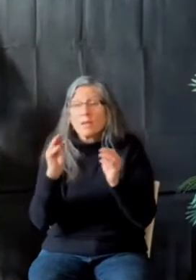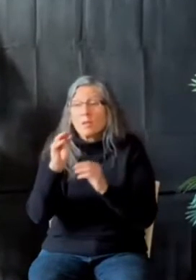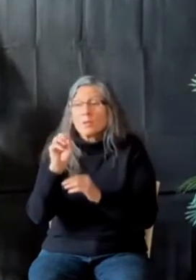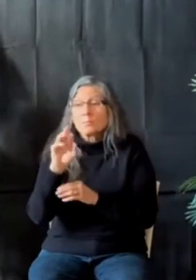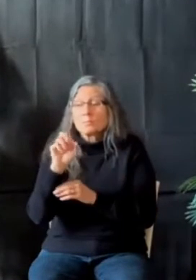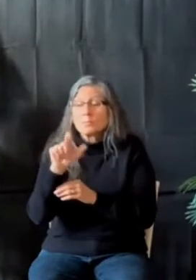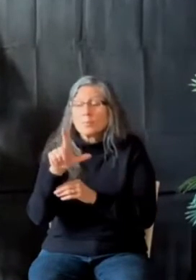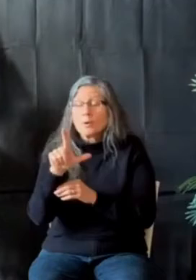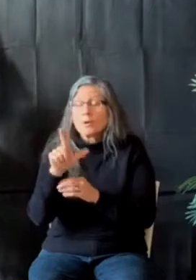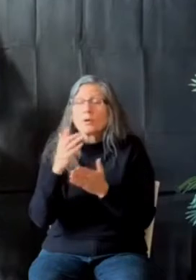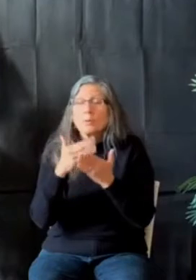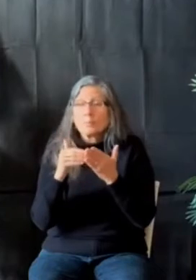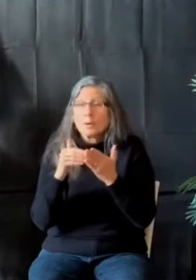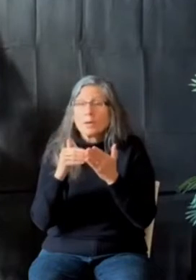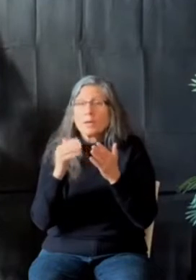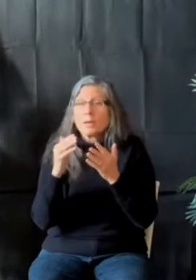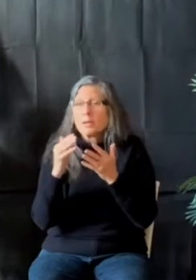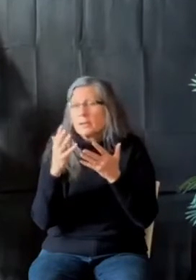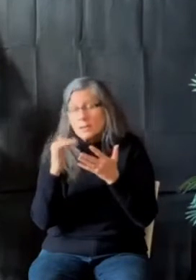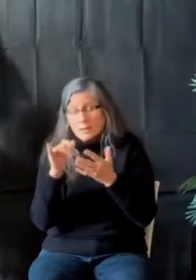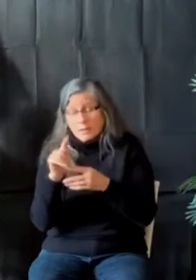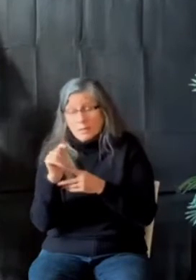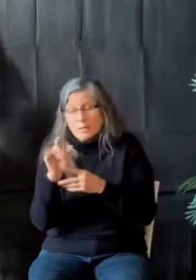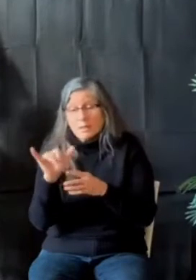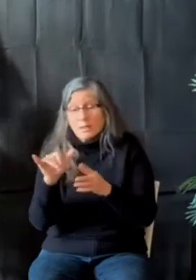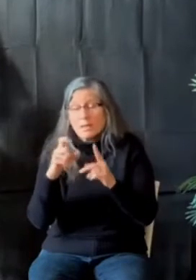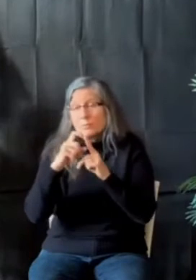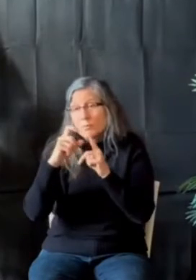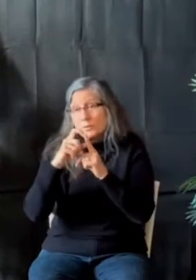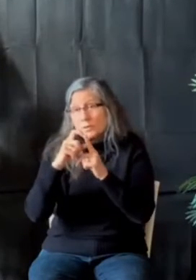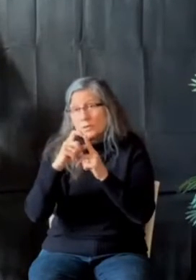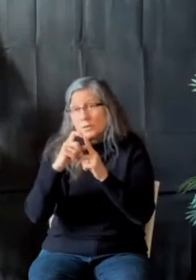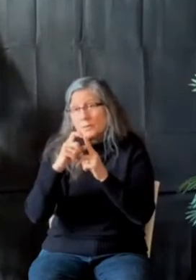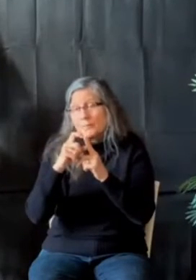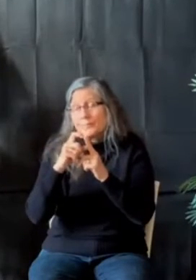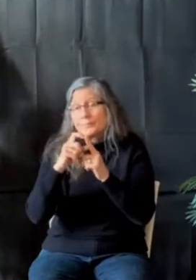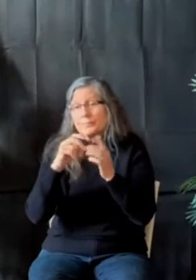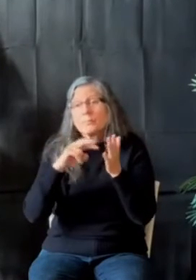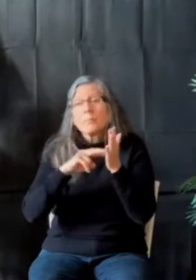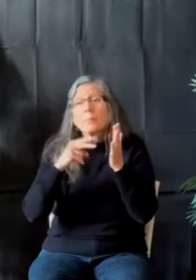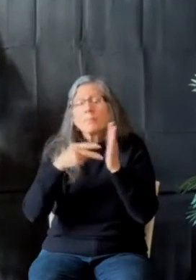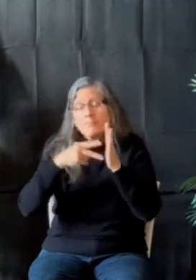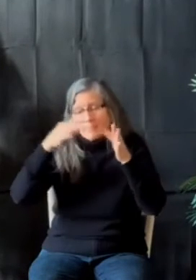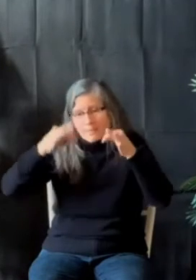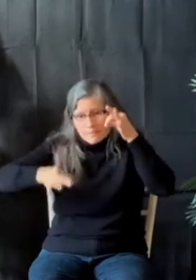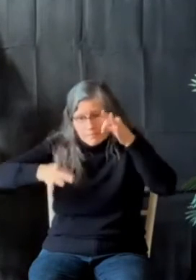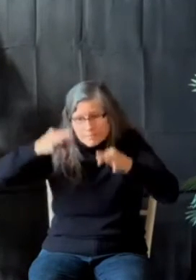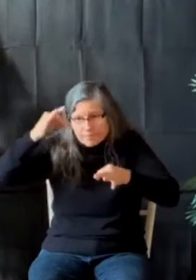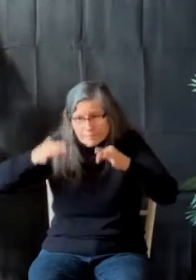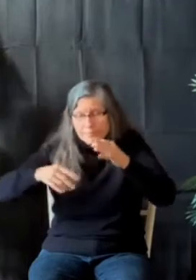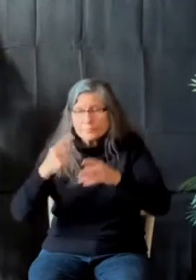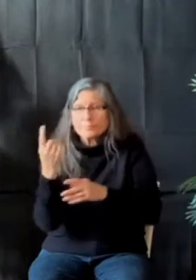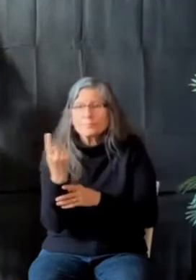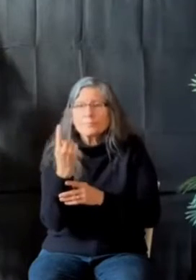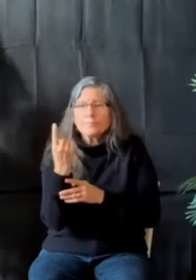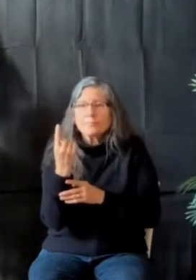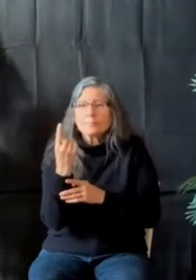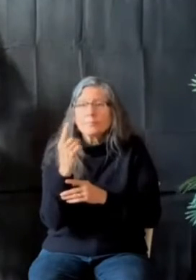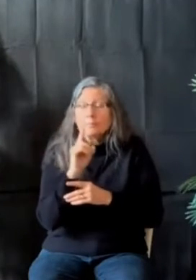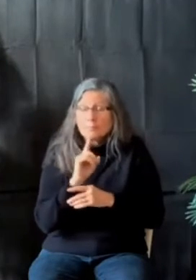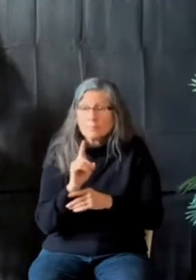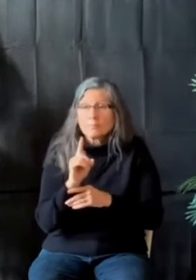law. Now, the moral aspect of this particular word, katakrino, means to judge someone to